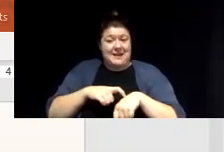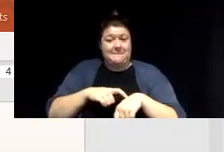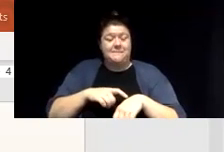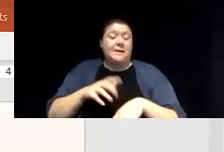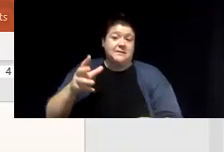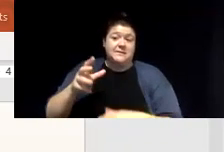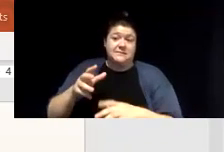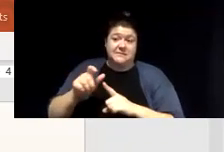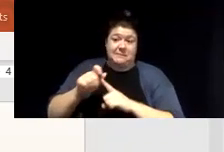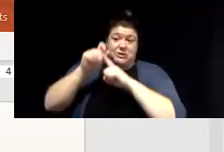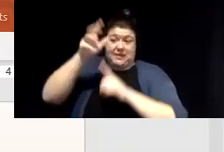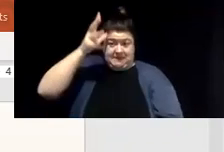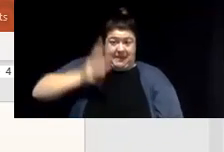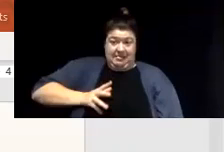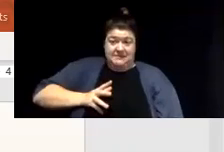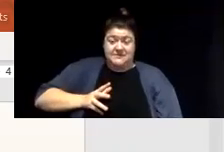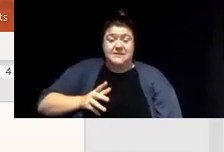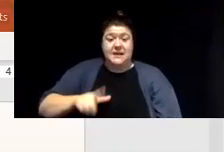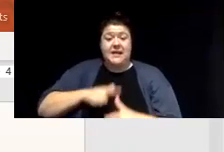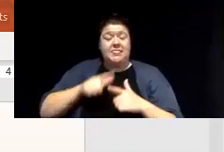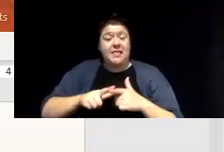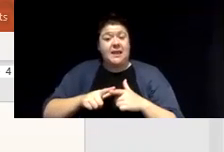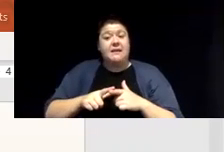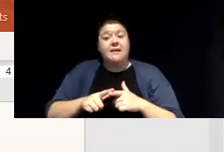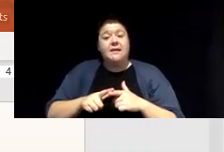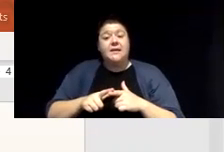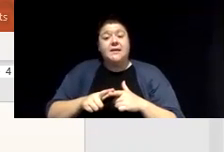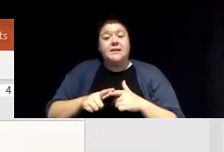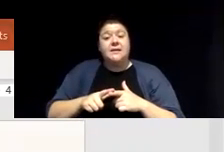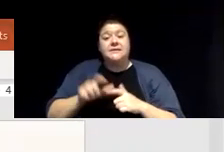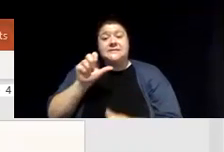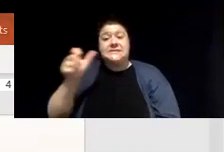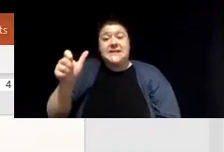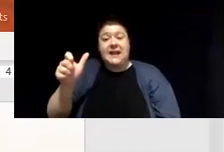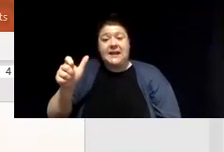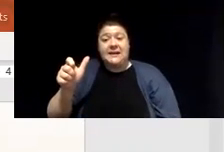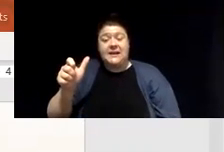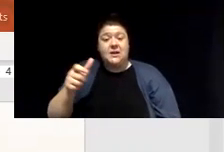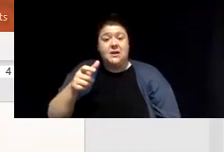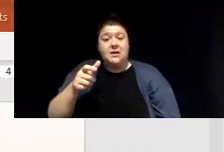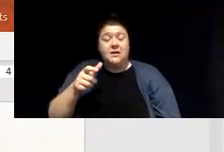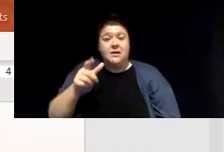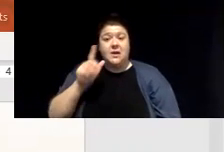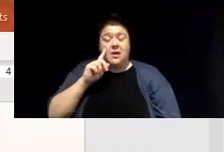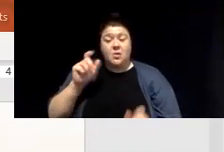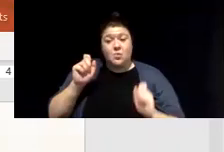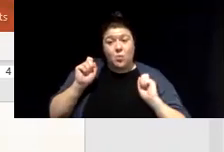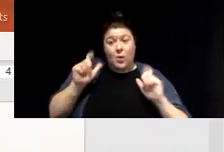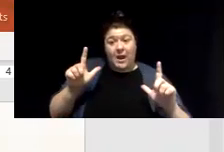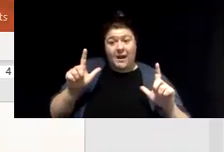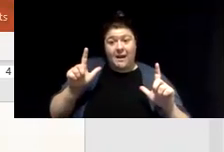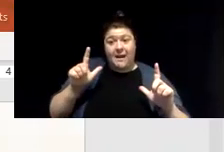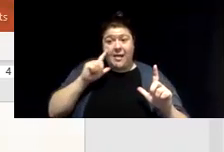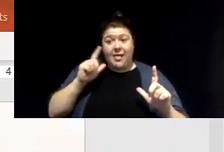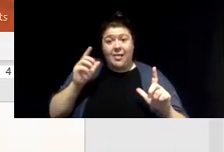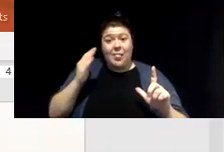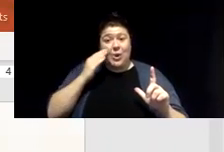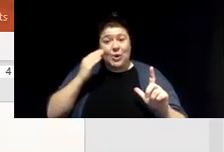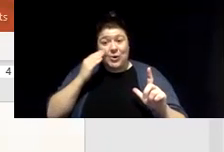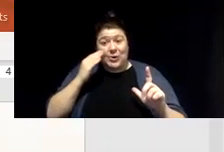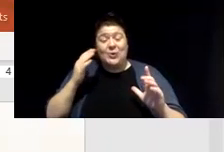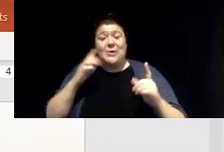have the highest level of alertness. So right about now, you should be like super alert. Okay, so this